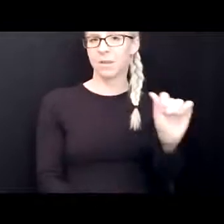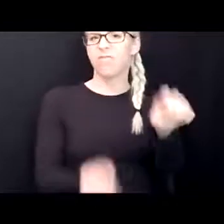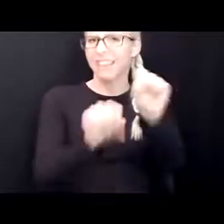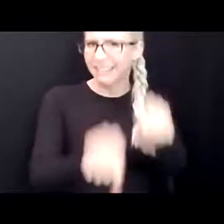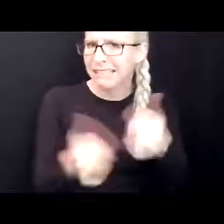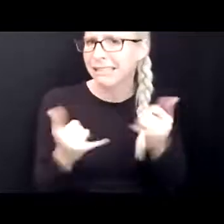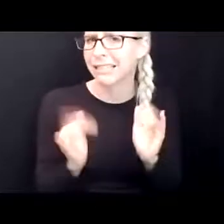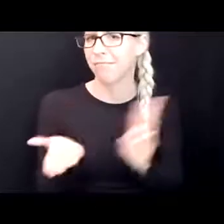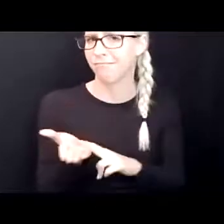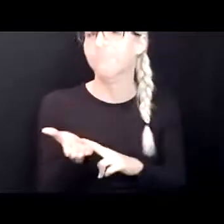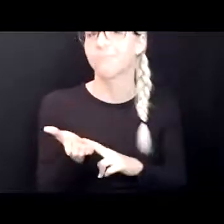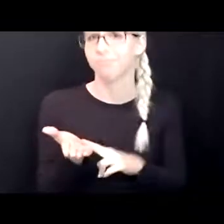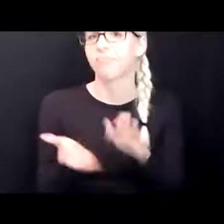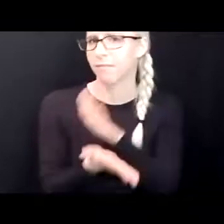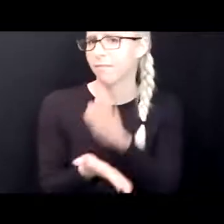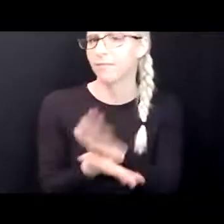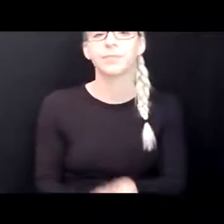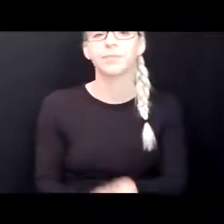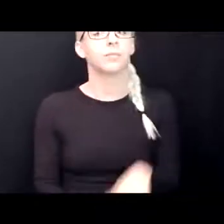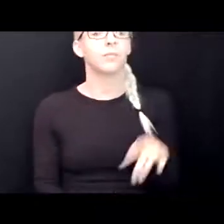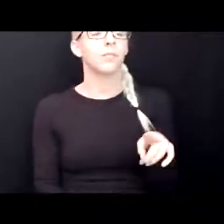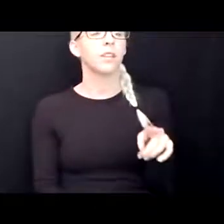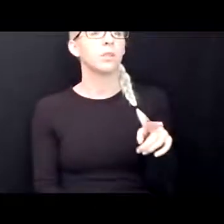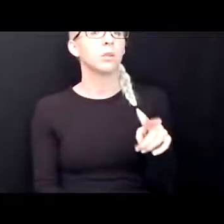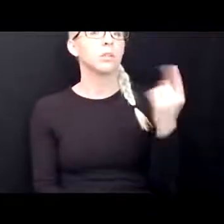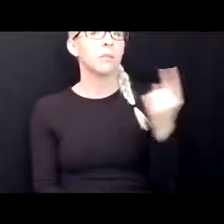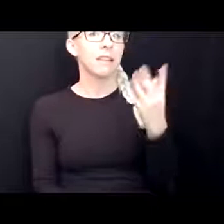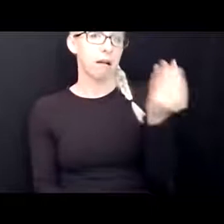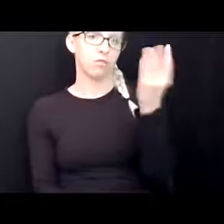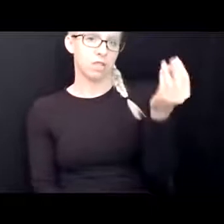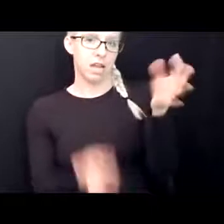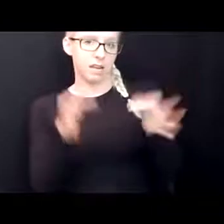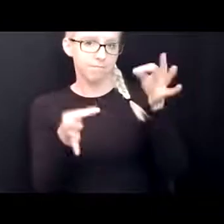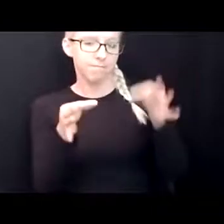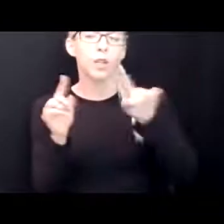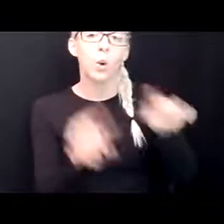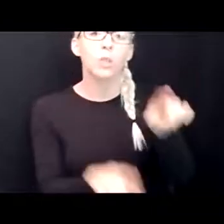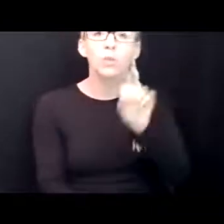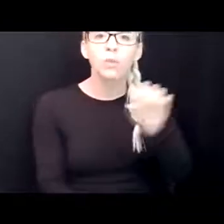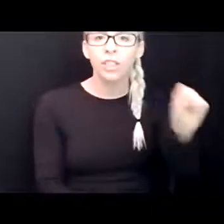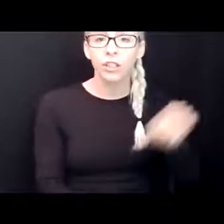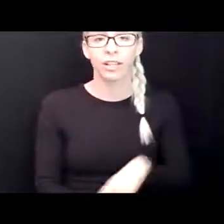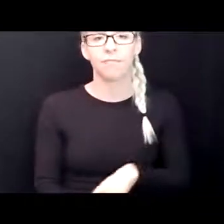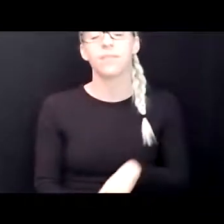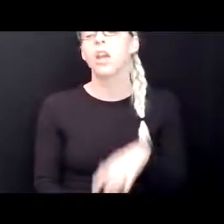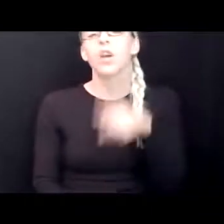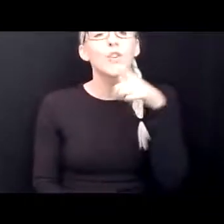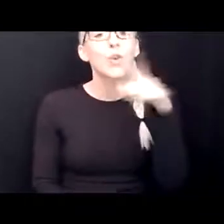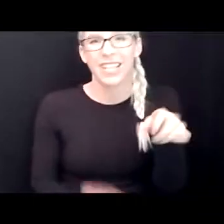stay outside of the court system are things like going to Social Security and becoming the payee for benefits. You don't need a court order to do